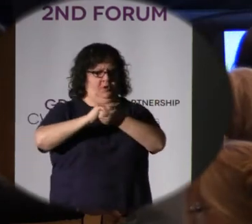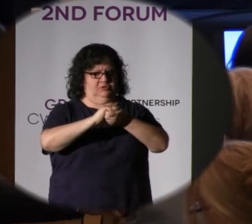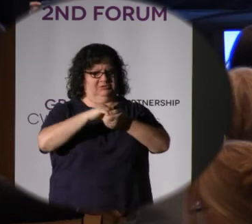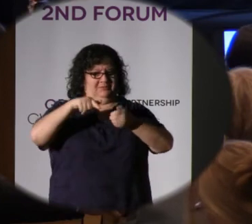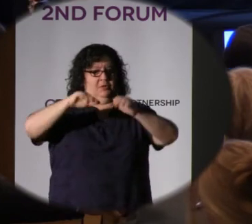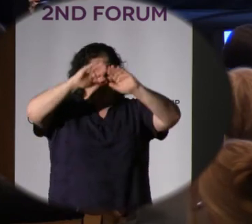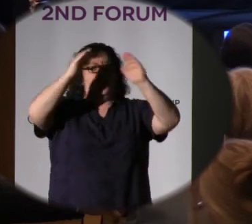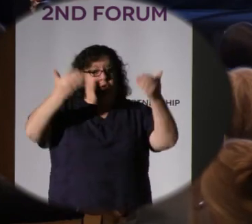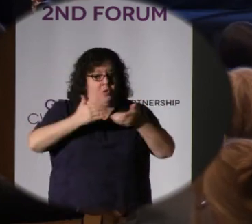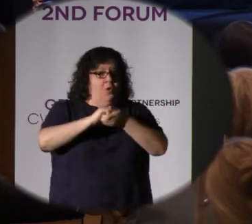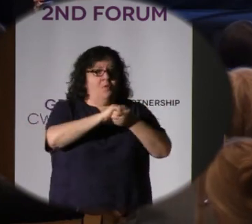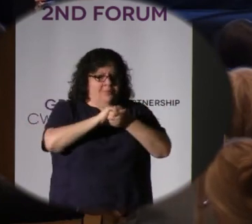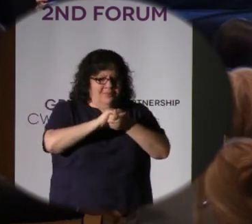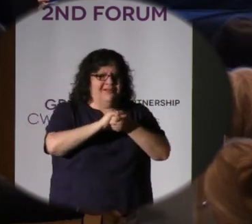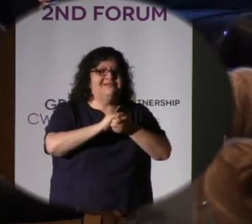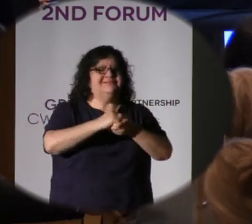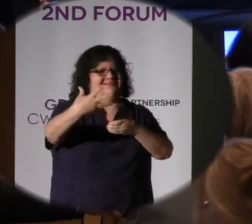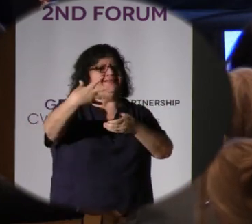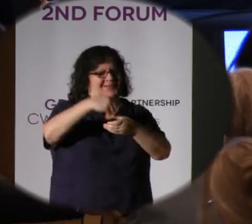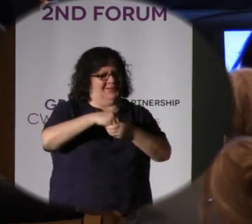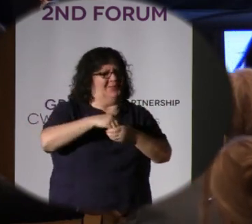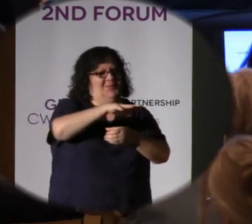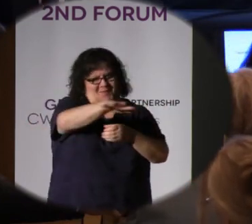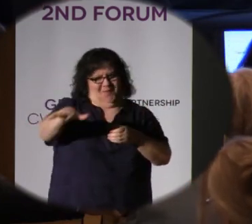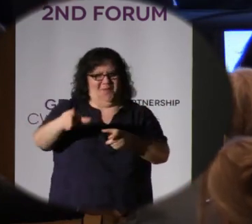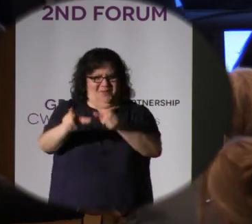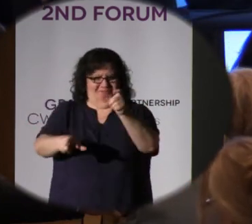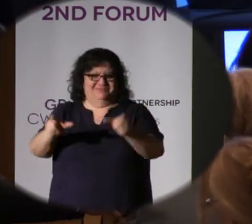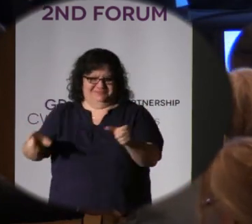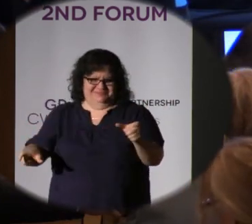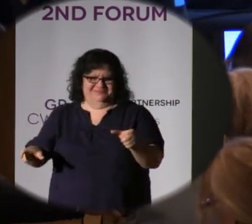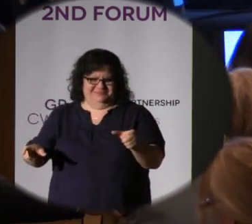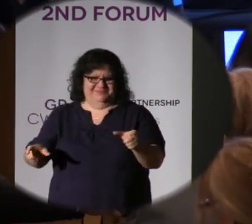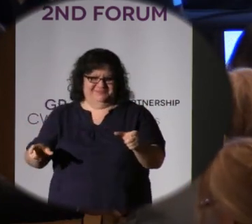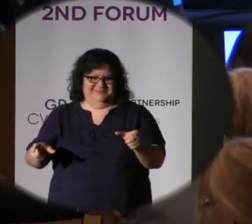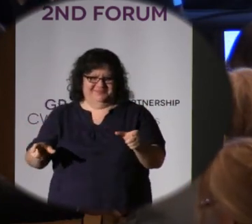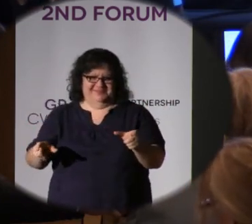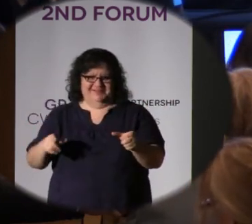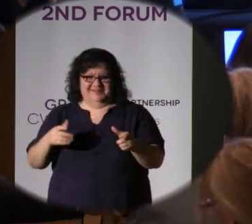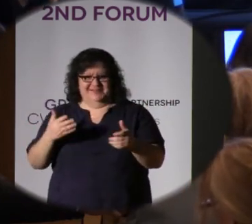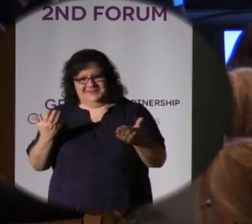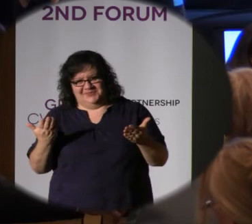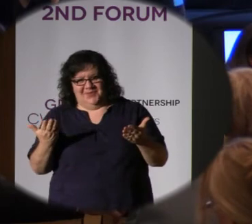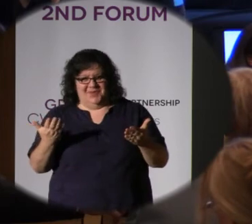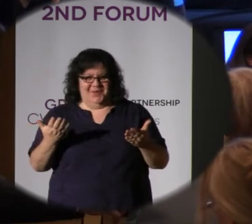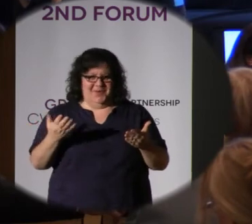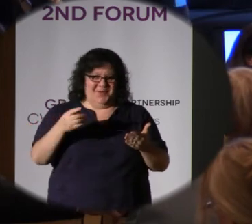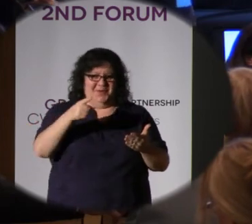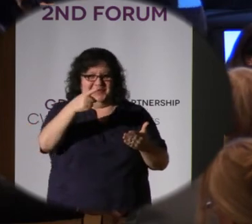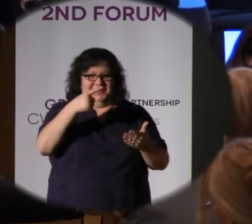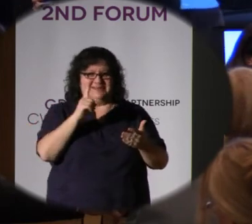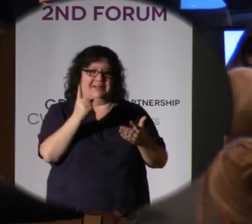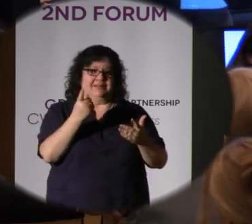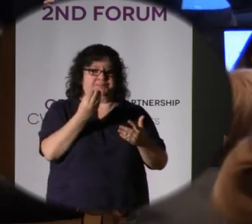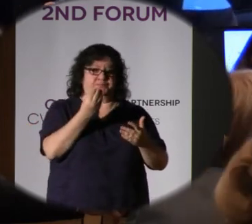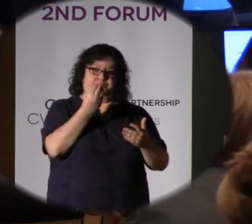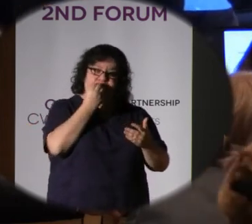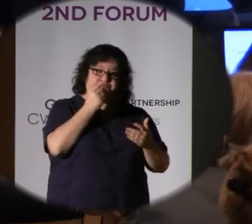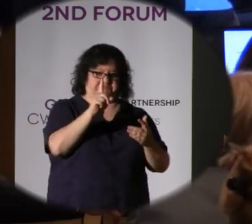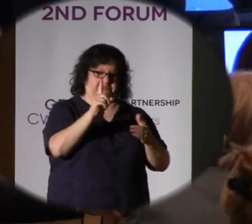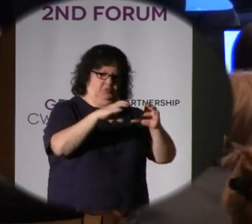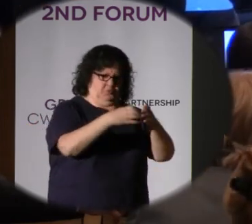cross-cutting issue. Of course, when you talk about nutrition, ECD, girls and women, of course, have to be